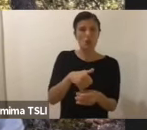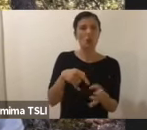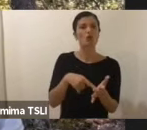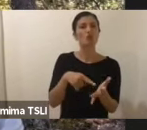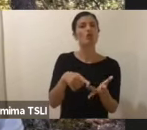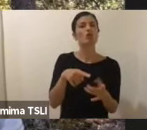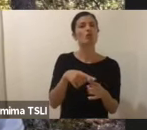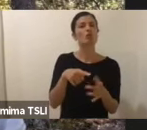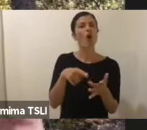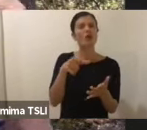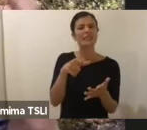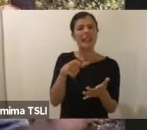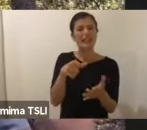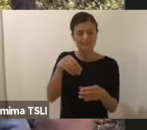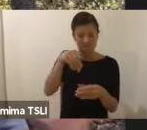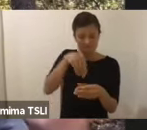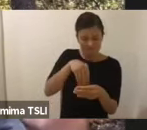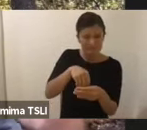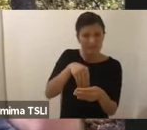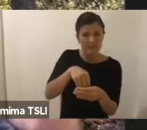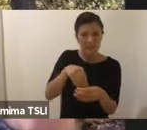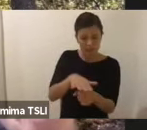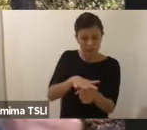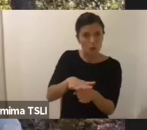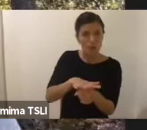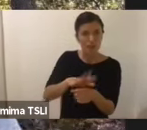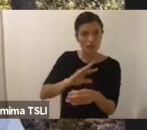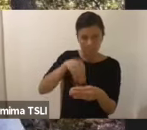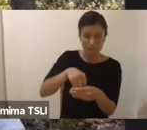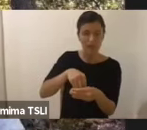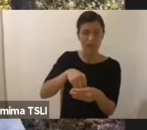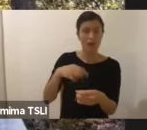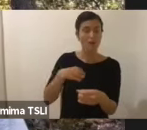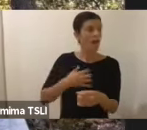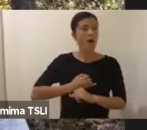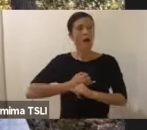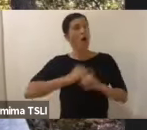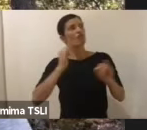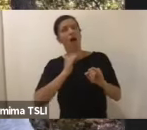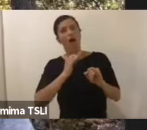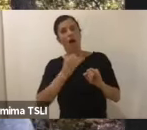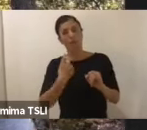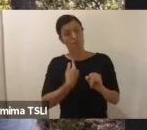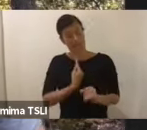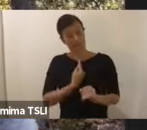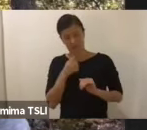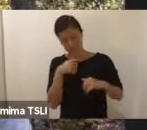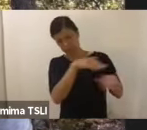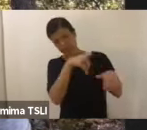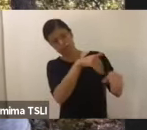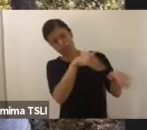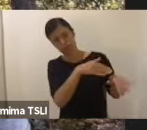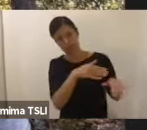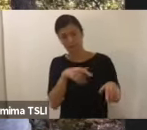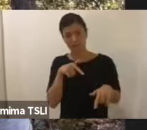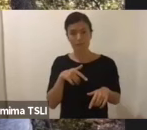alchemy into the situation that kind of horrified me really truthfully and i um i pushed her away and went on my way and and i